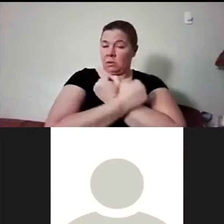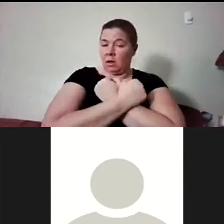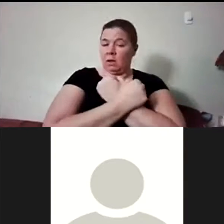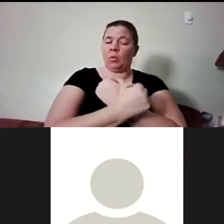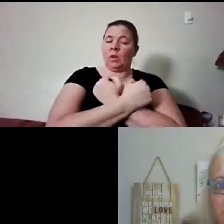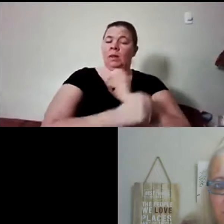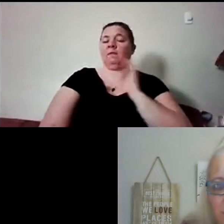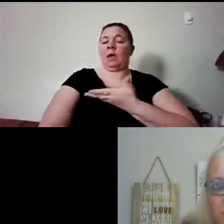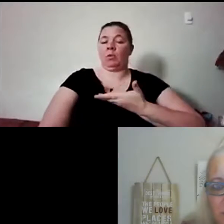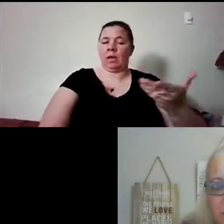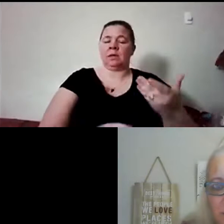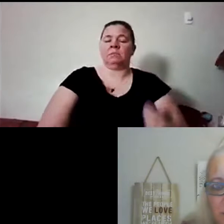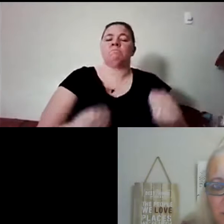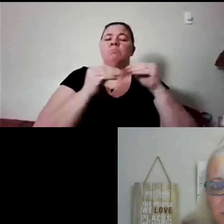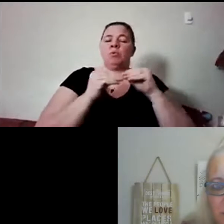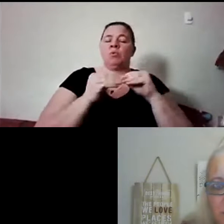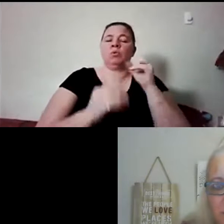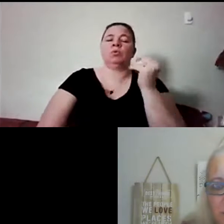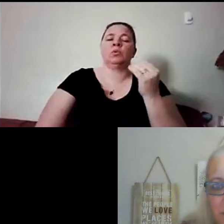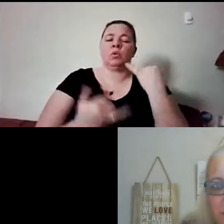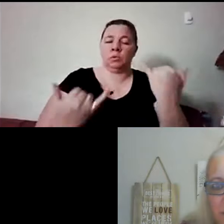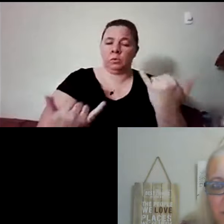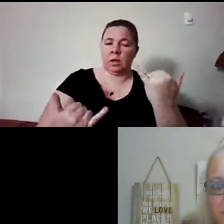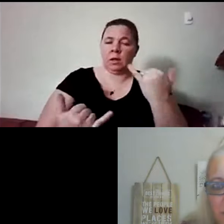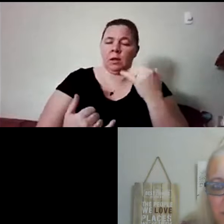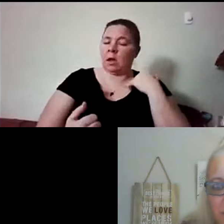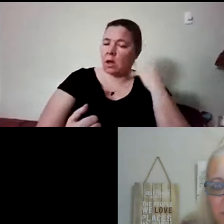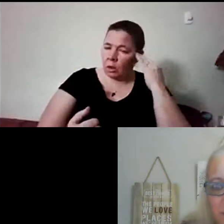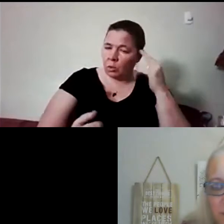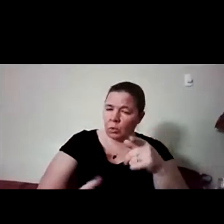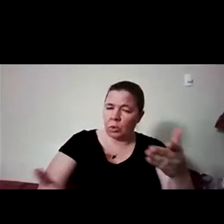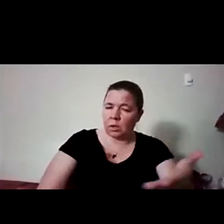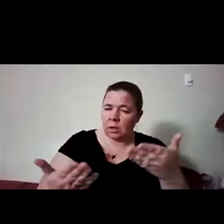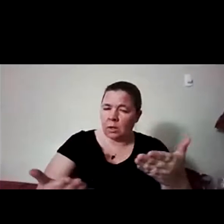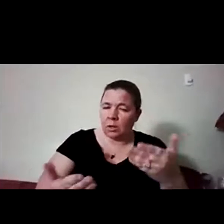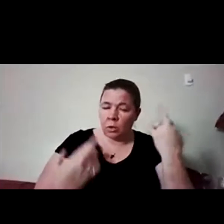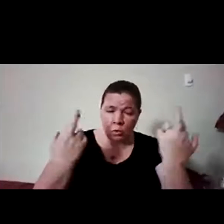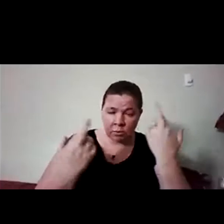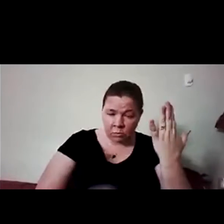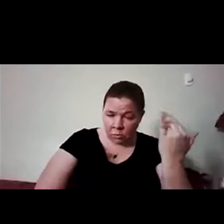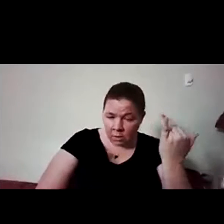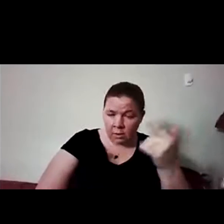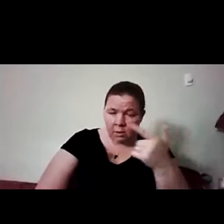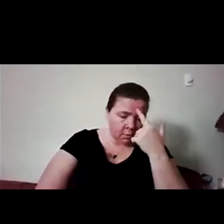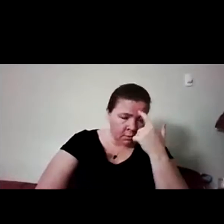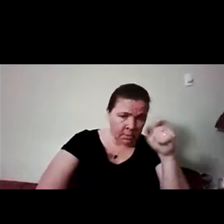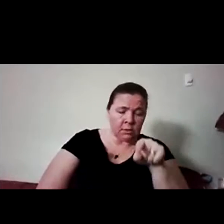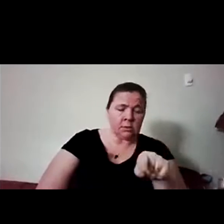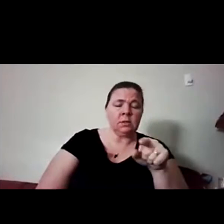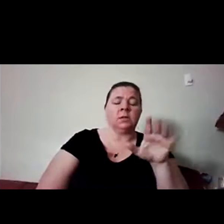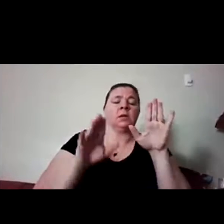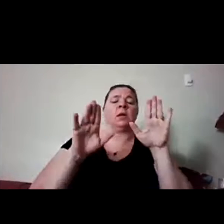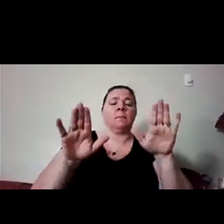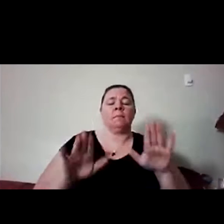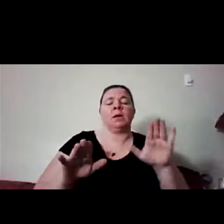even more. So today, I know you're here, and the reason you're here is to hear about this amazing company.